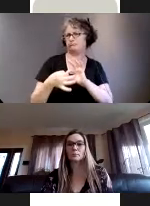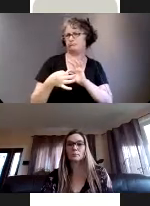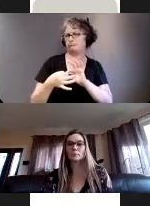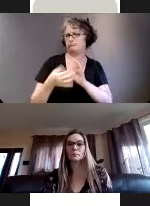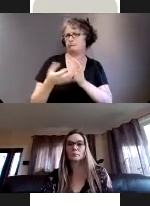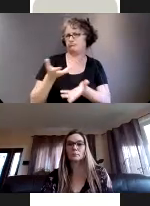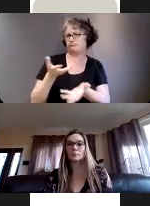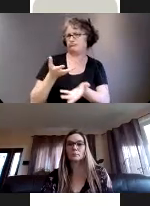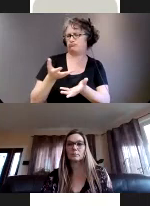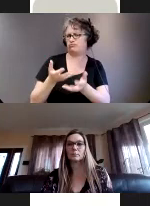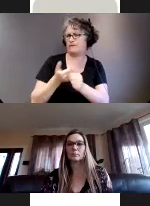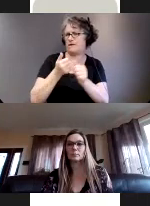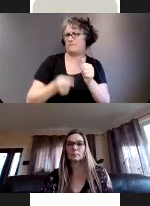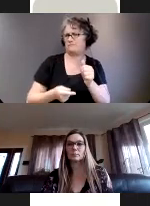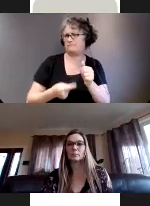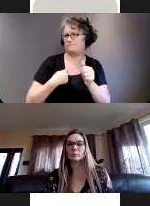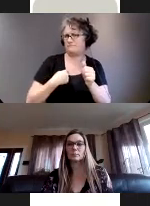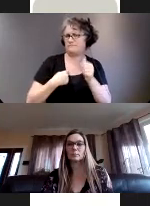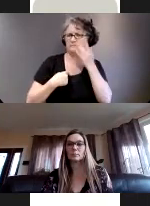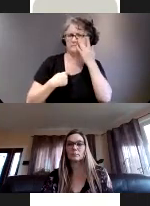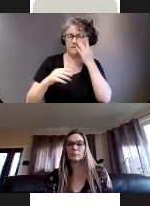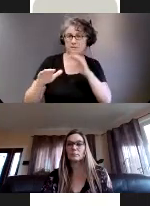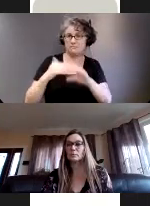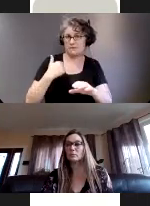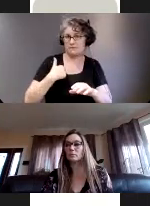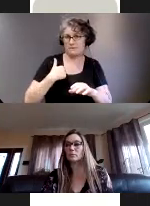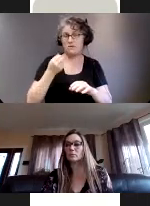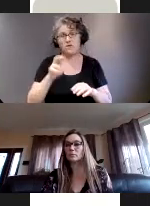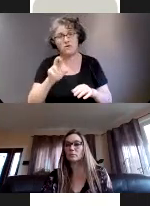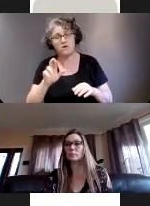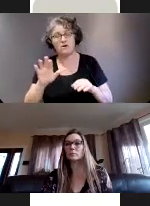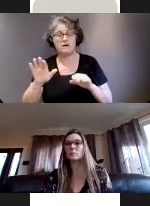and just follow up with. So you could email myself, or you could email